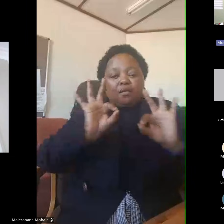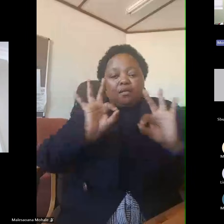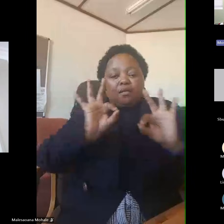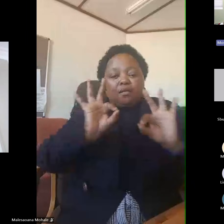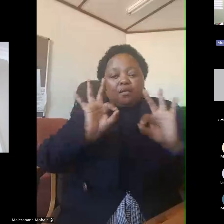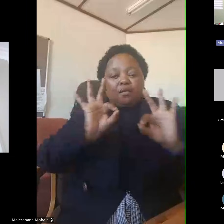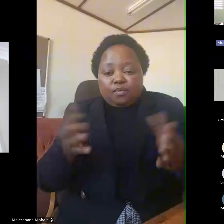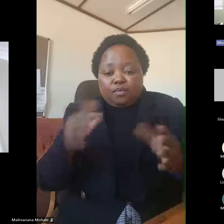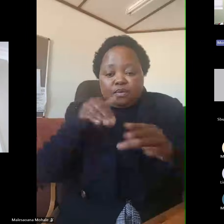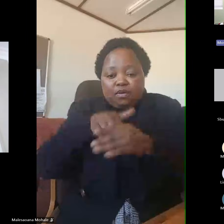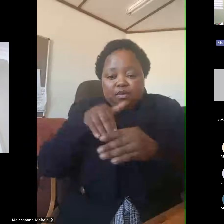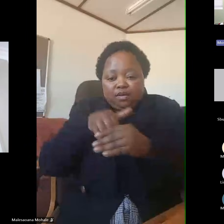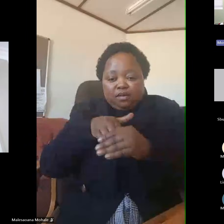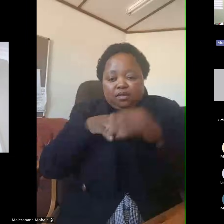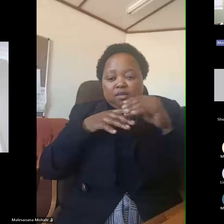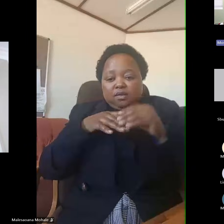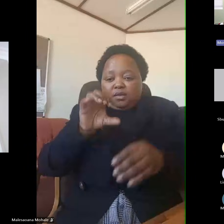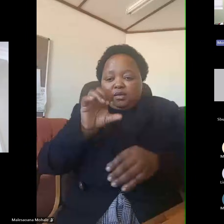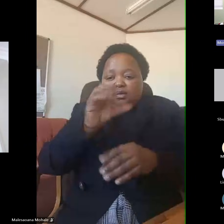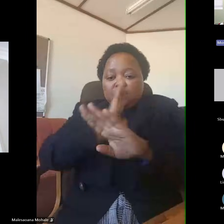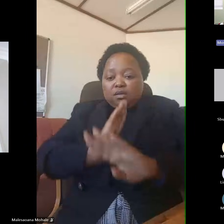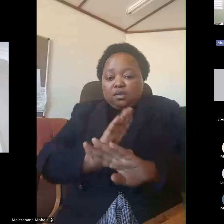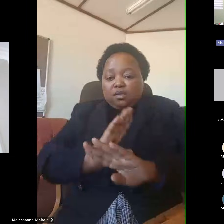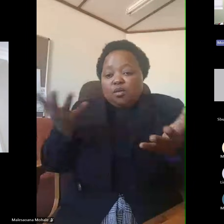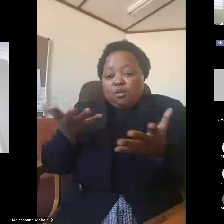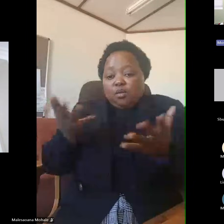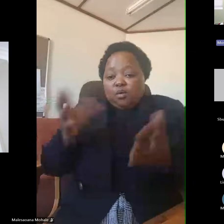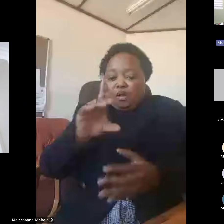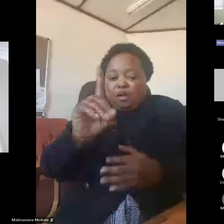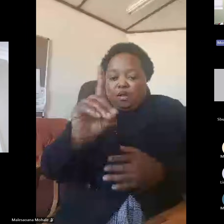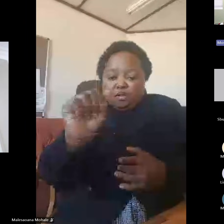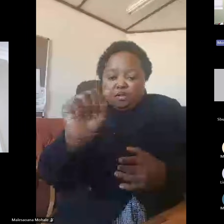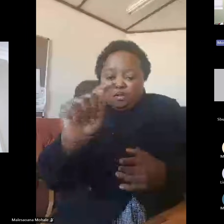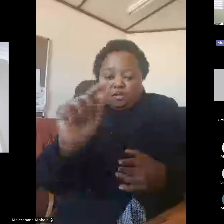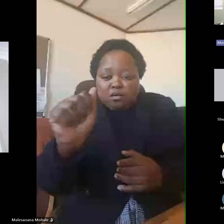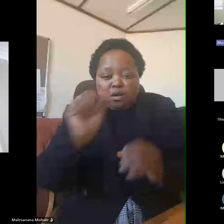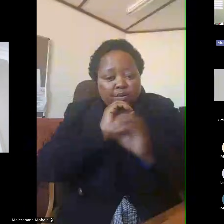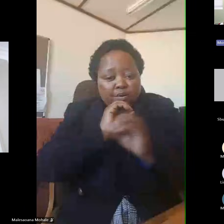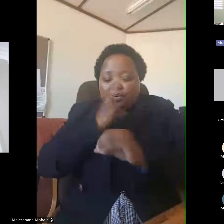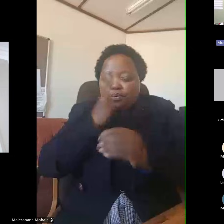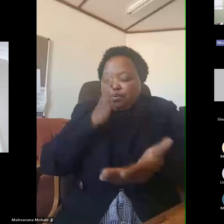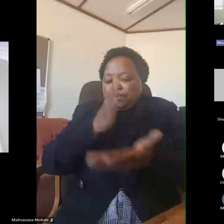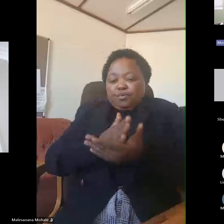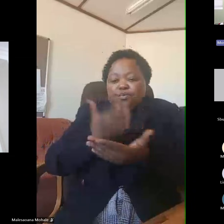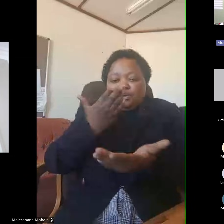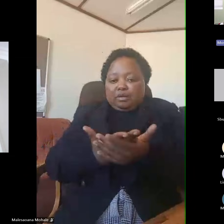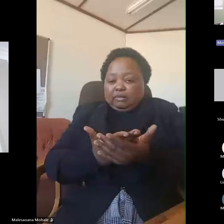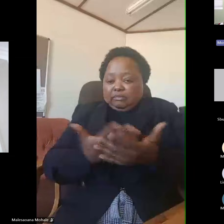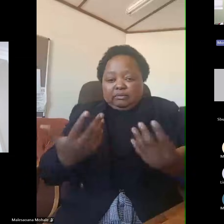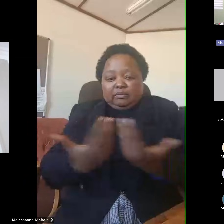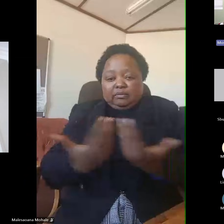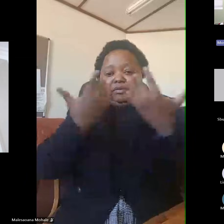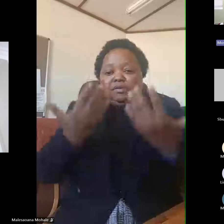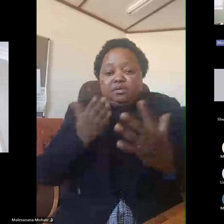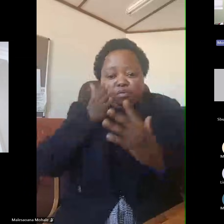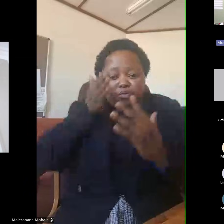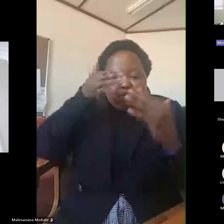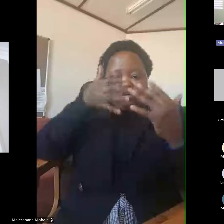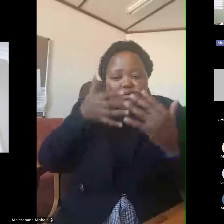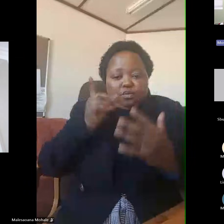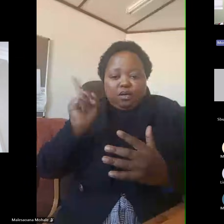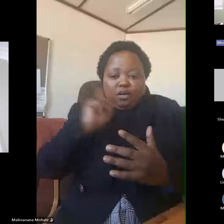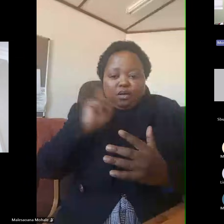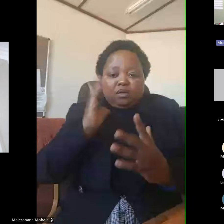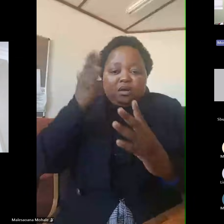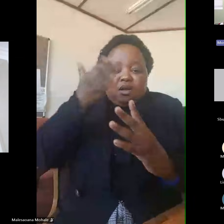or in the status where there's no data. We would be thumb-sucking our interventions. So we need to do something in order to have